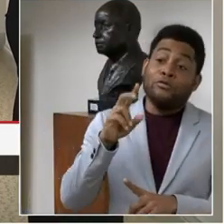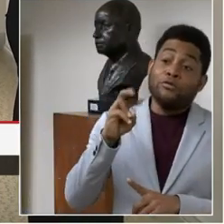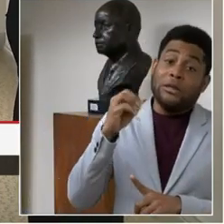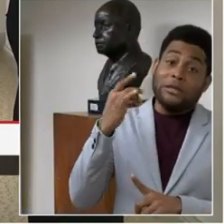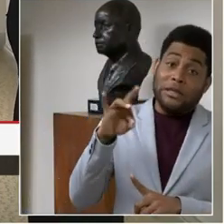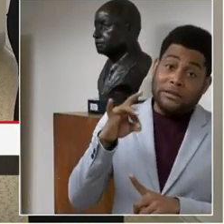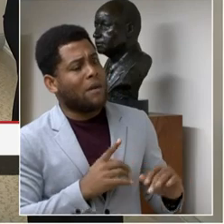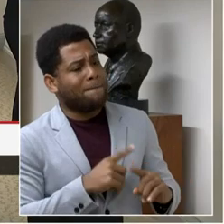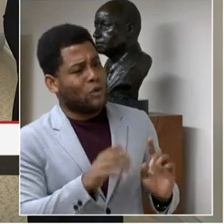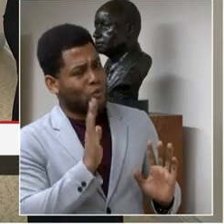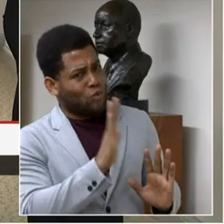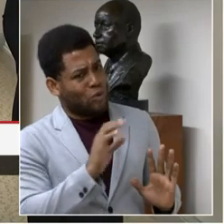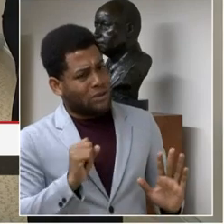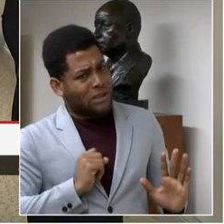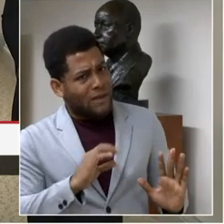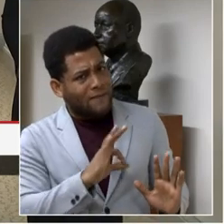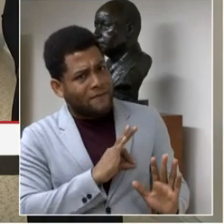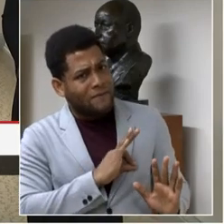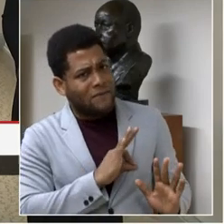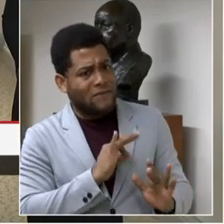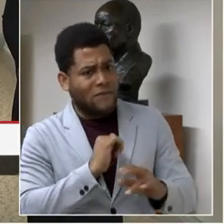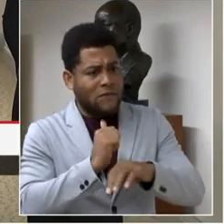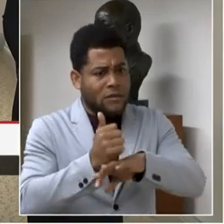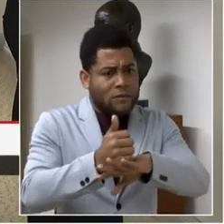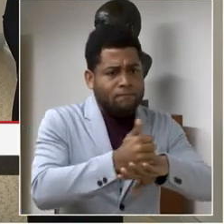Yes, any other questions?